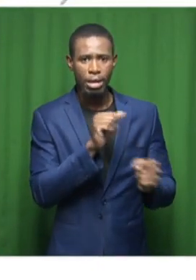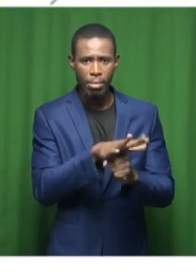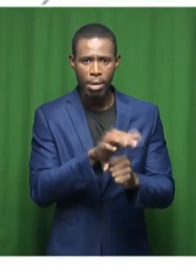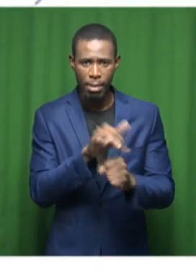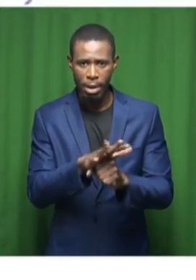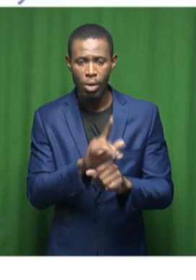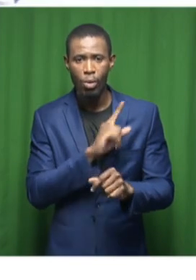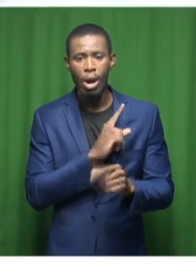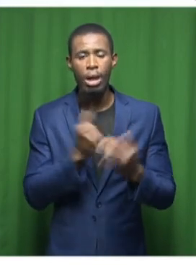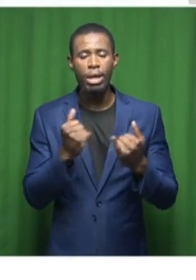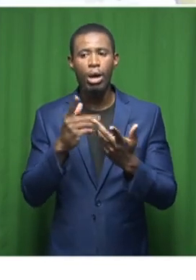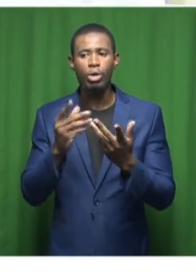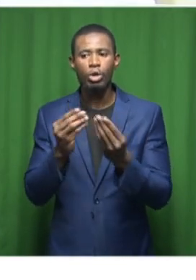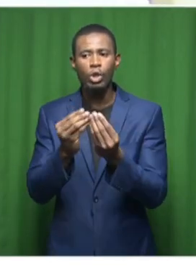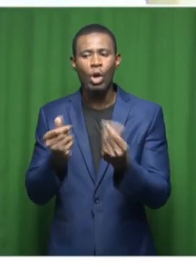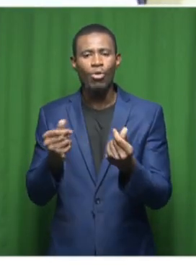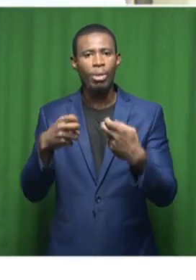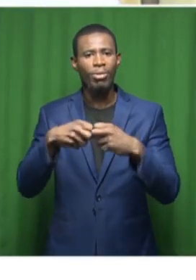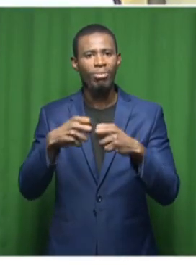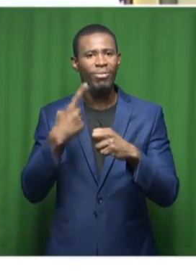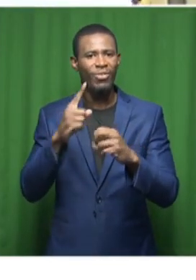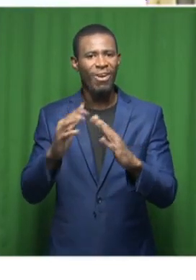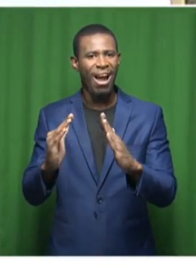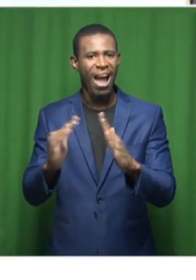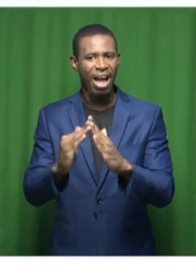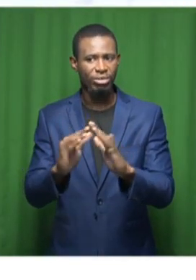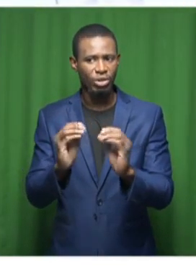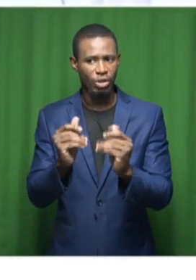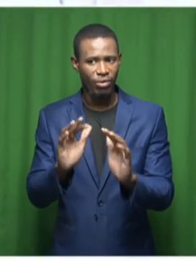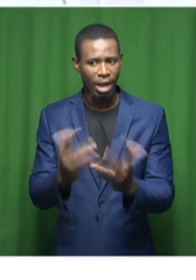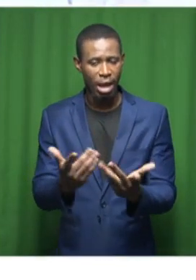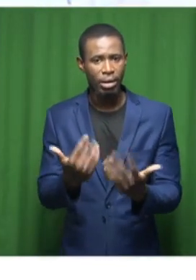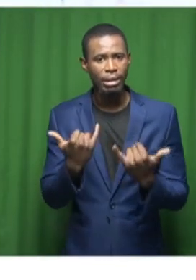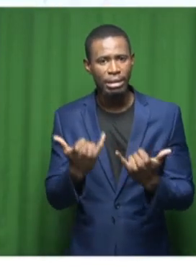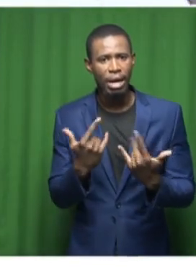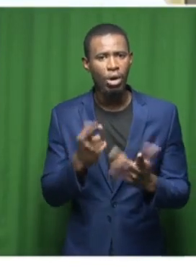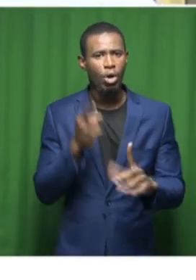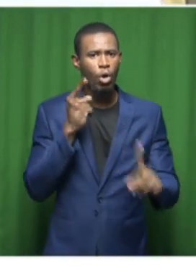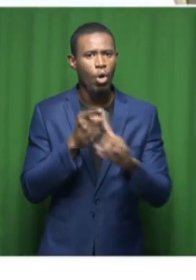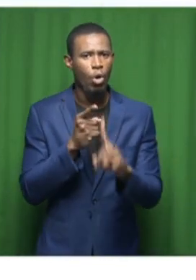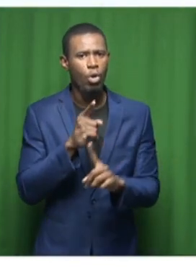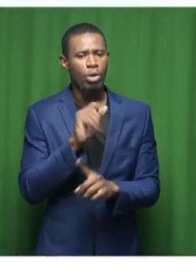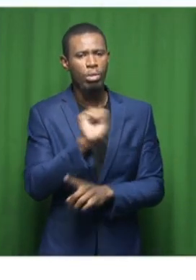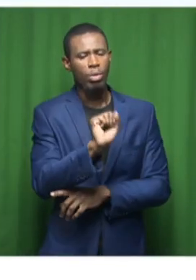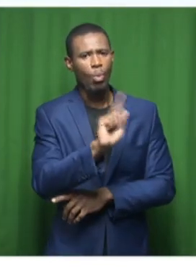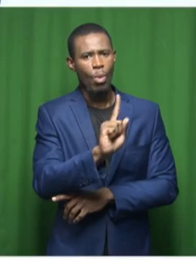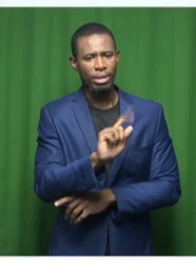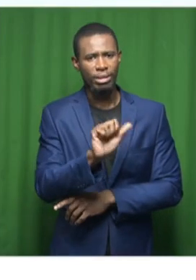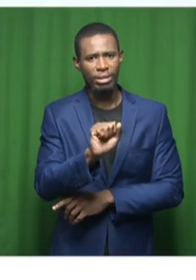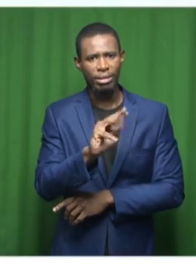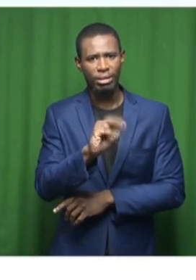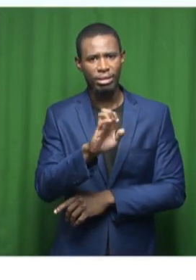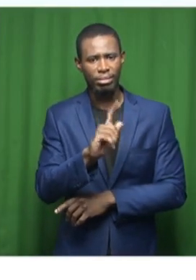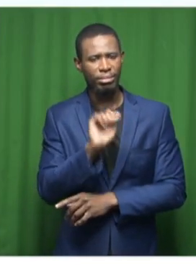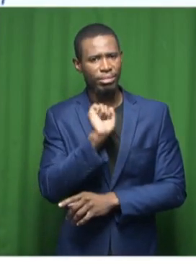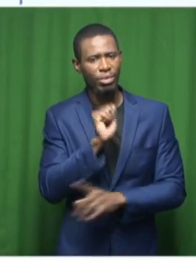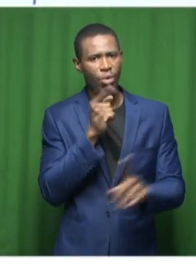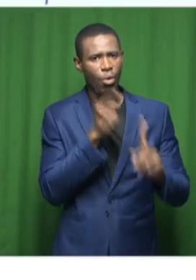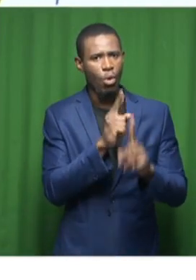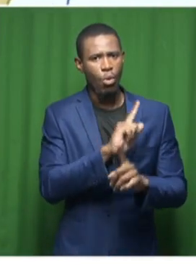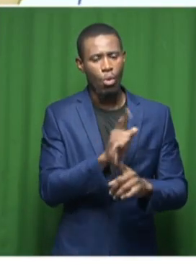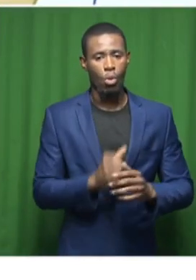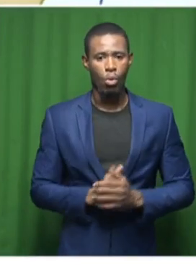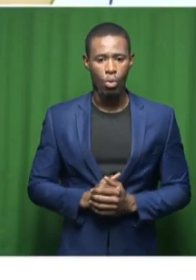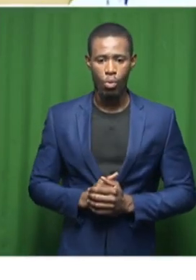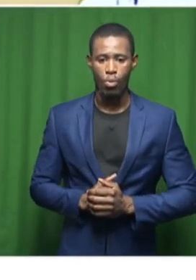of housing side. Just what is the end game with SMACT? So the end game,